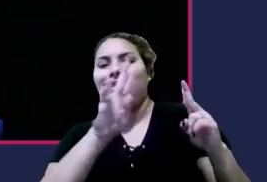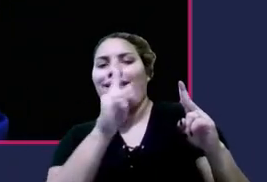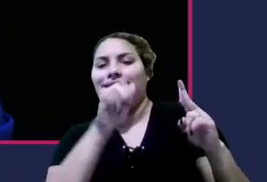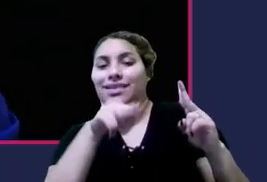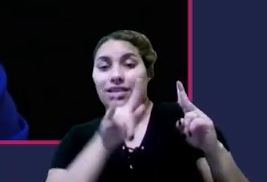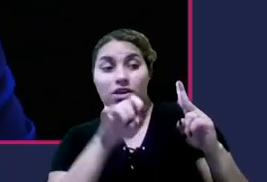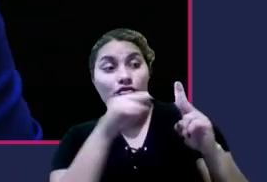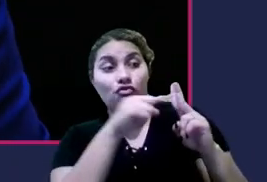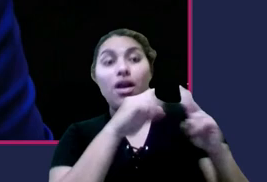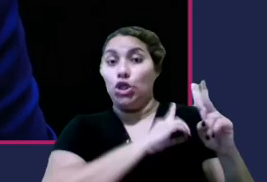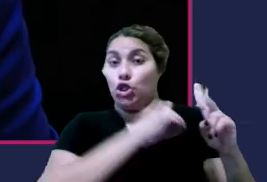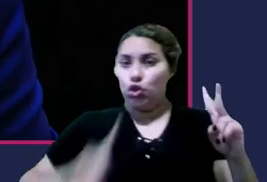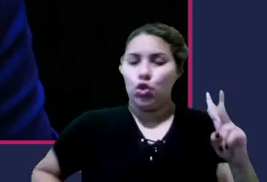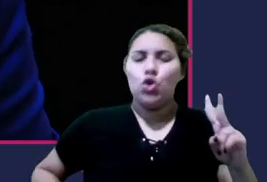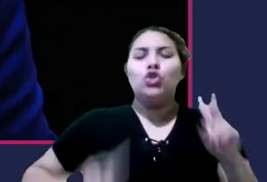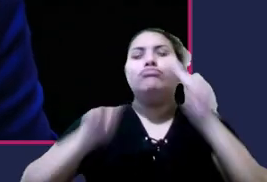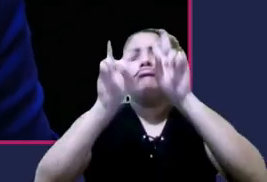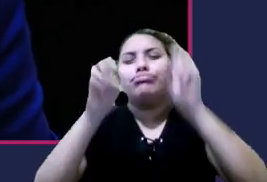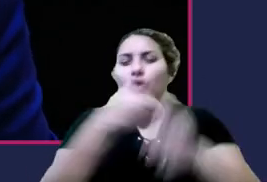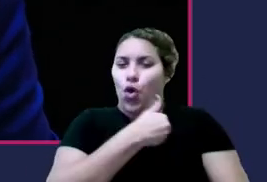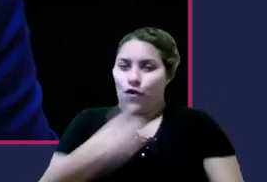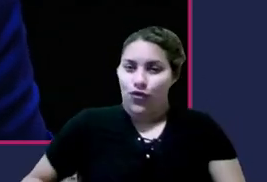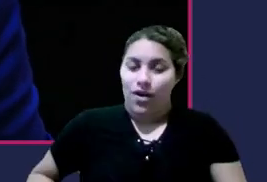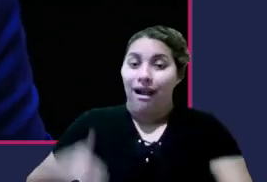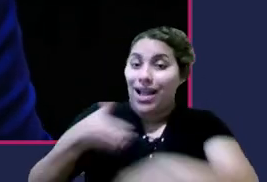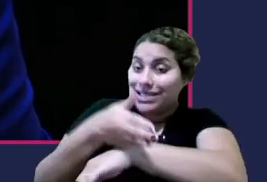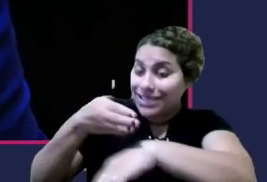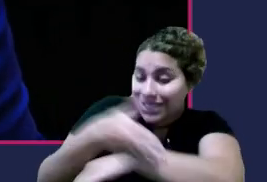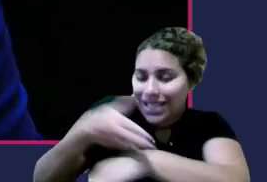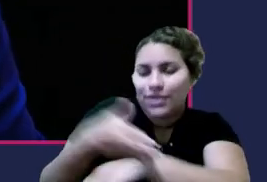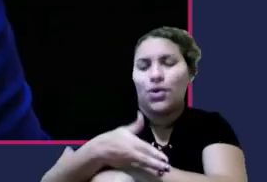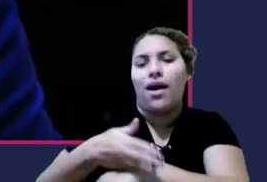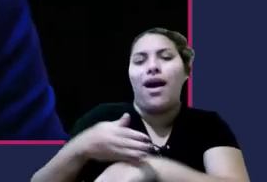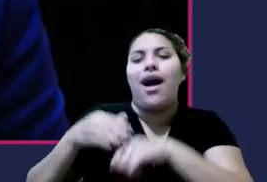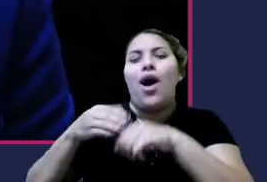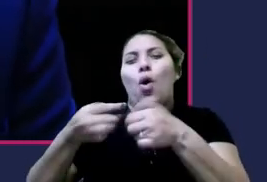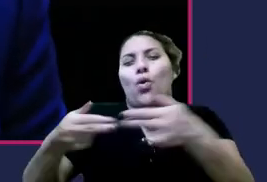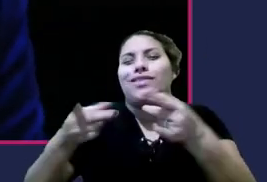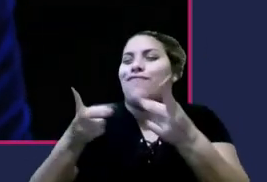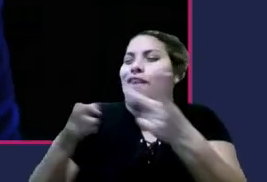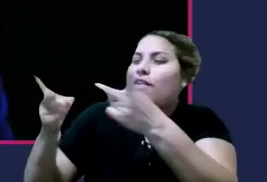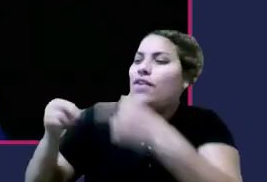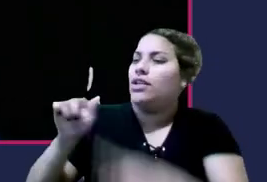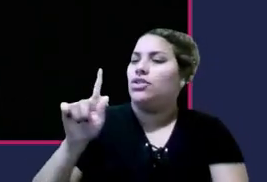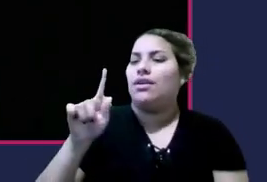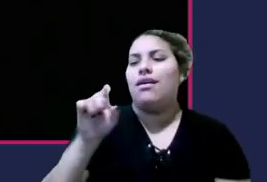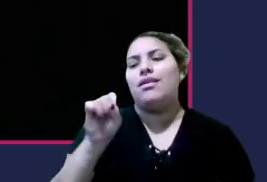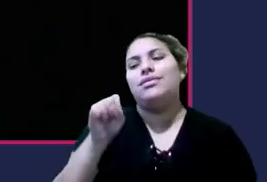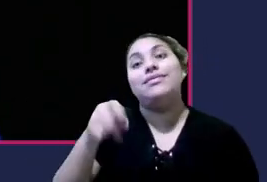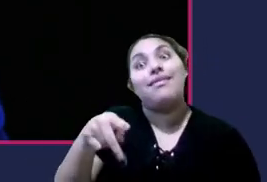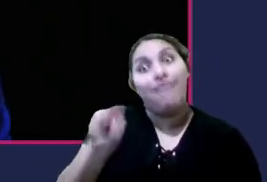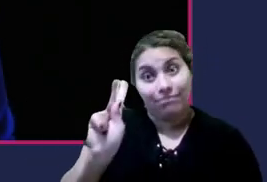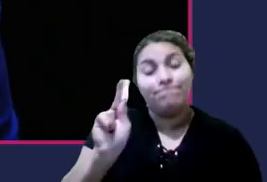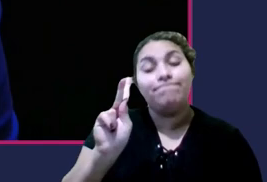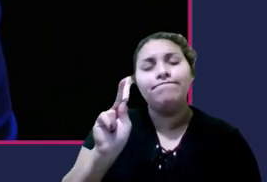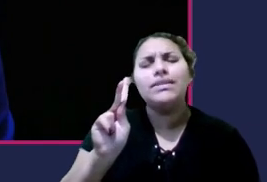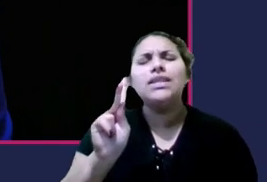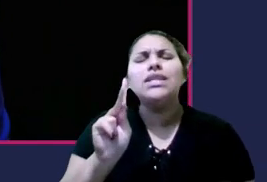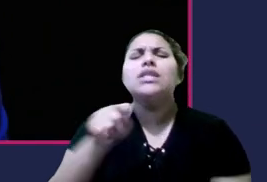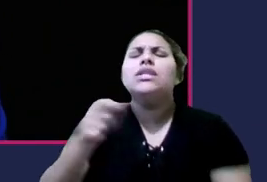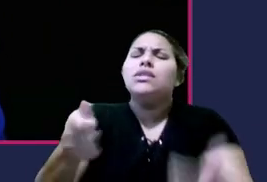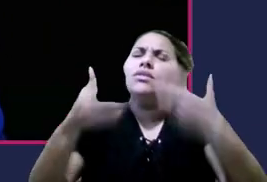Enrique, the director for governmental affairs. I'd like to